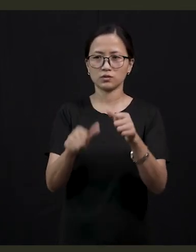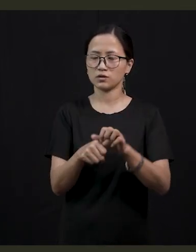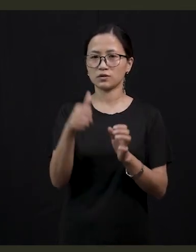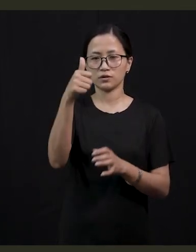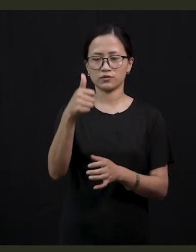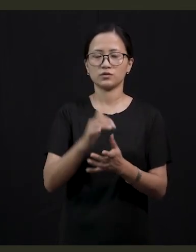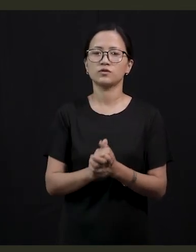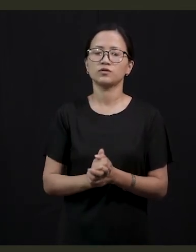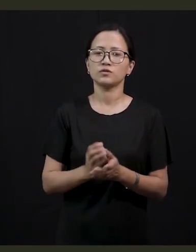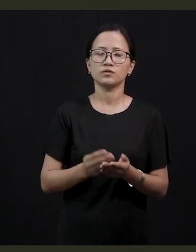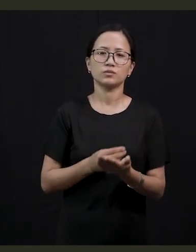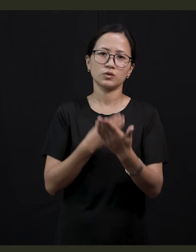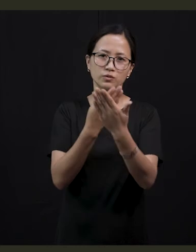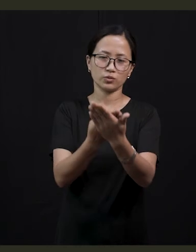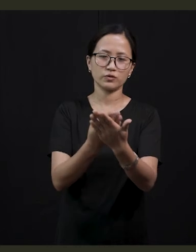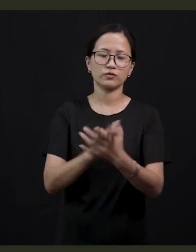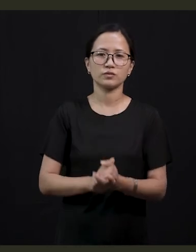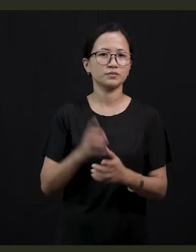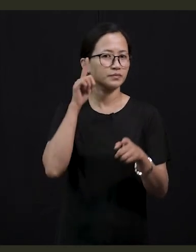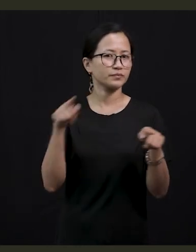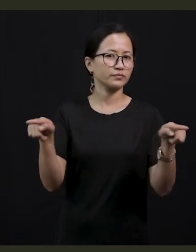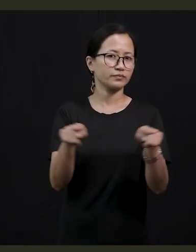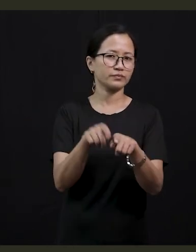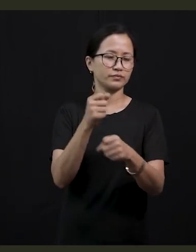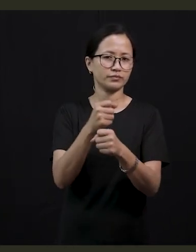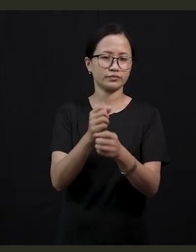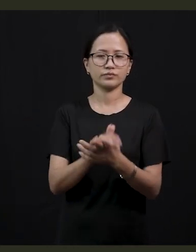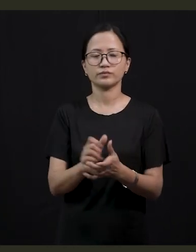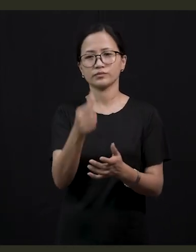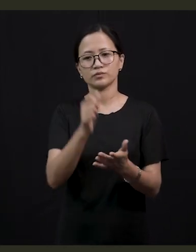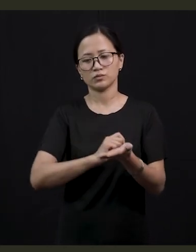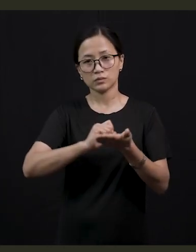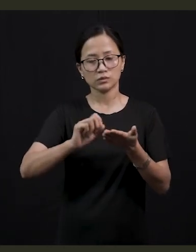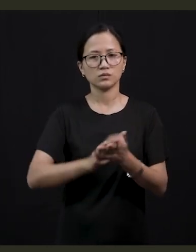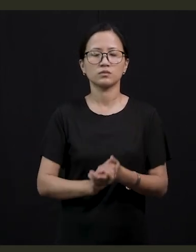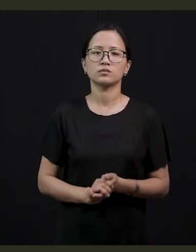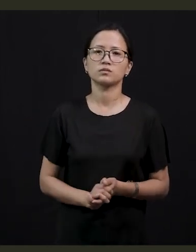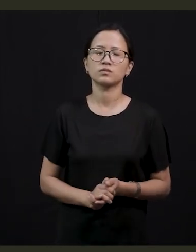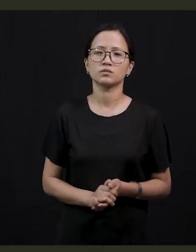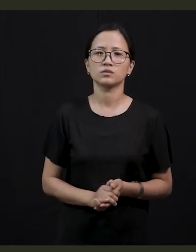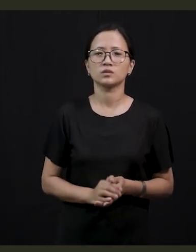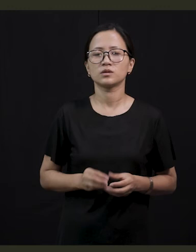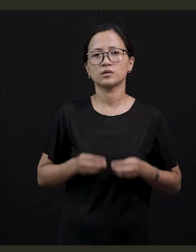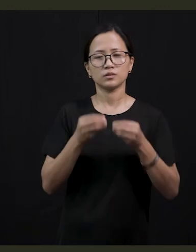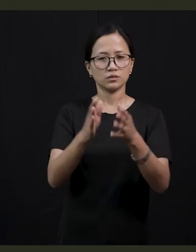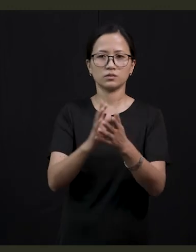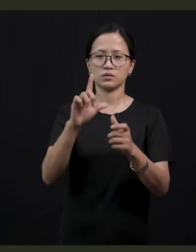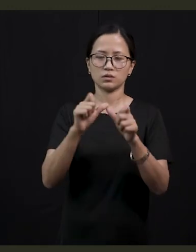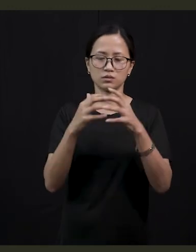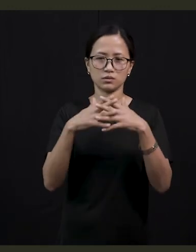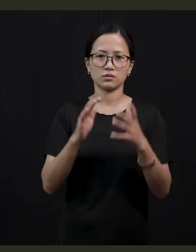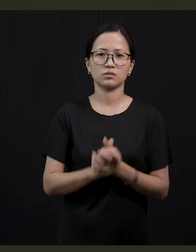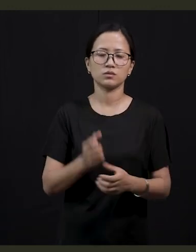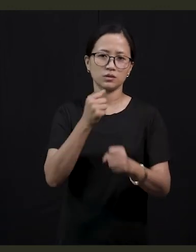approval. If the governor says, yes, I agree, and he puts a sign, the bill will automatically become a law.